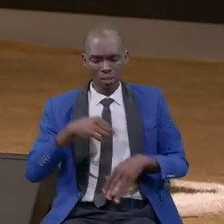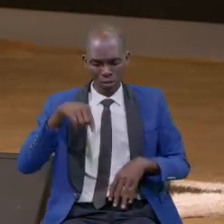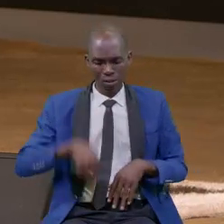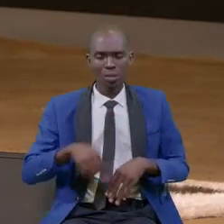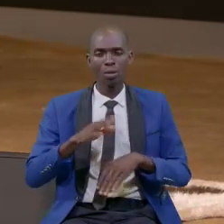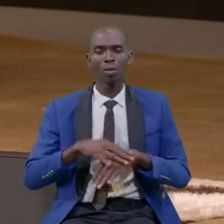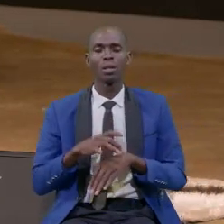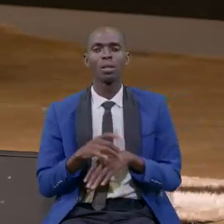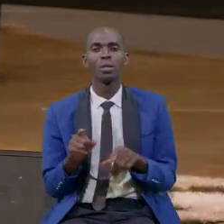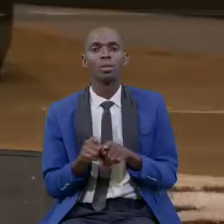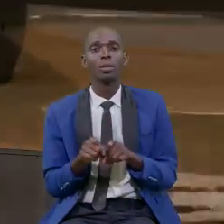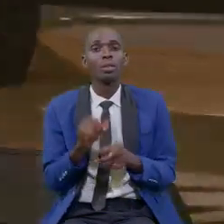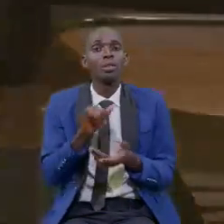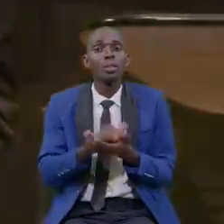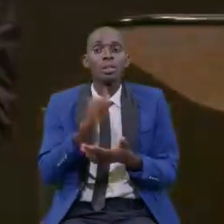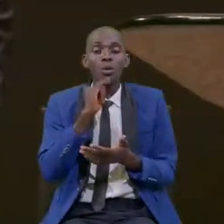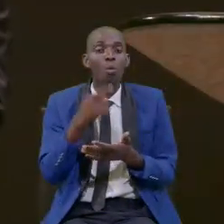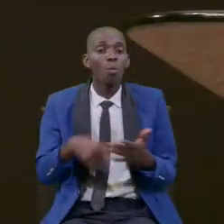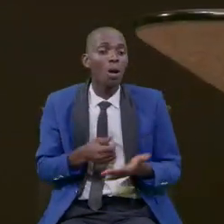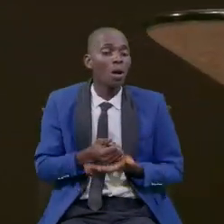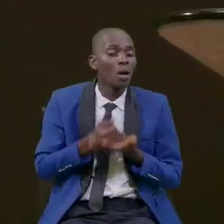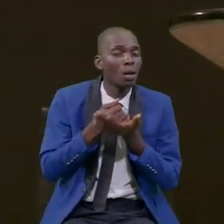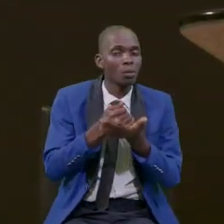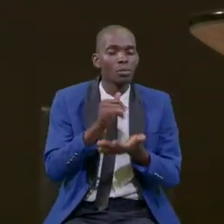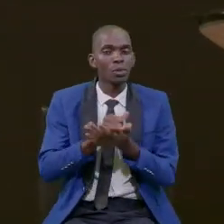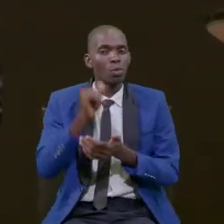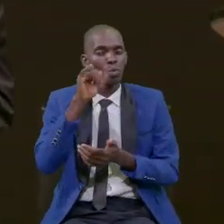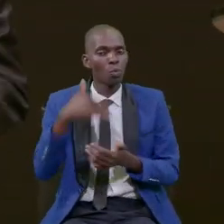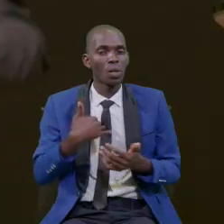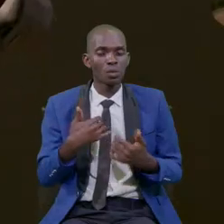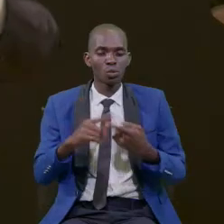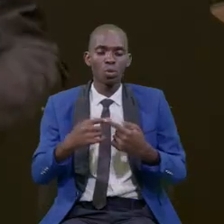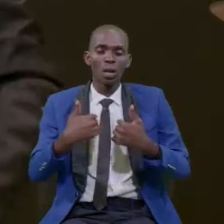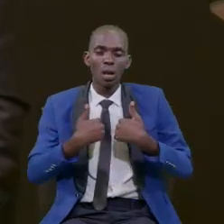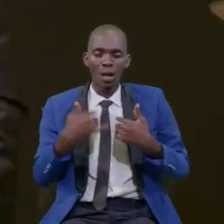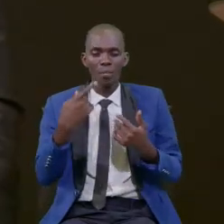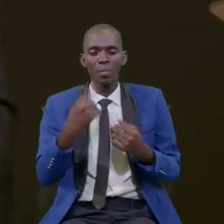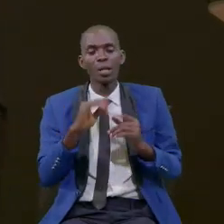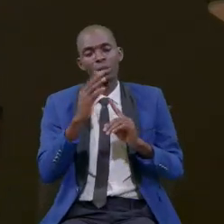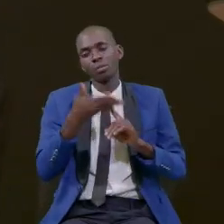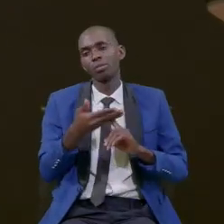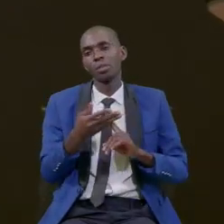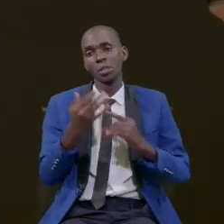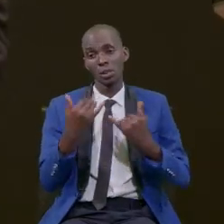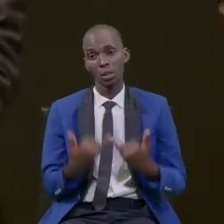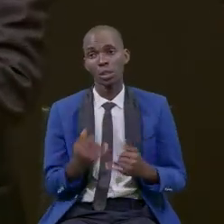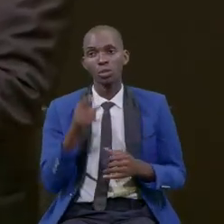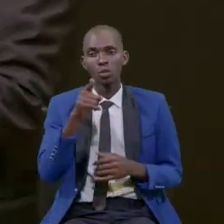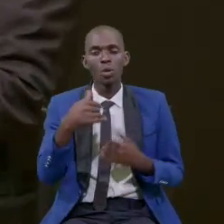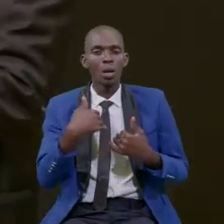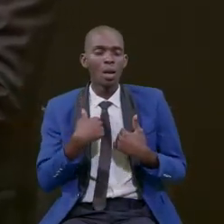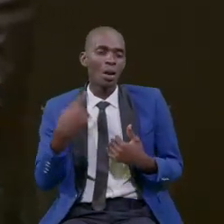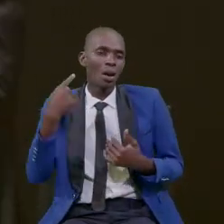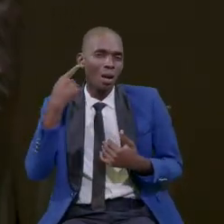That is what gave her the conviction. Now, you've read the same story. You see what the Lord